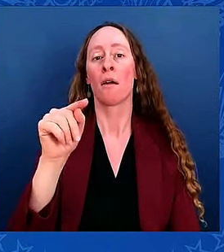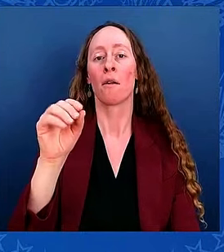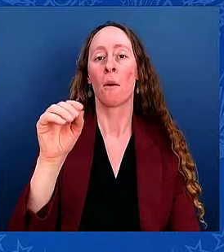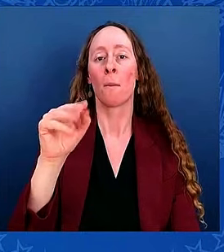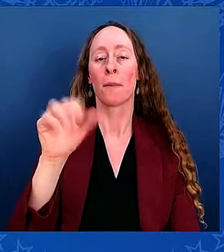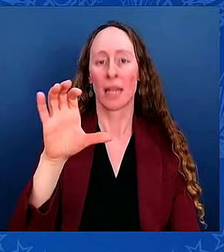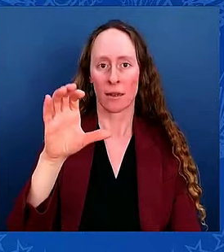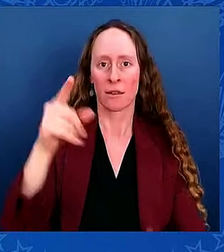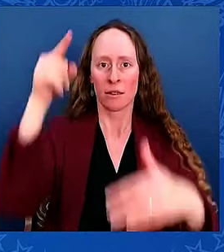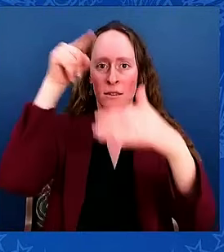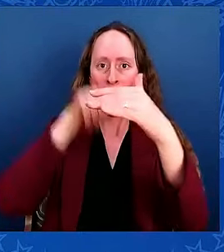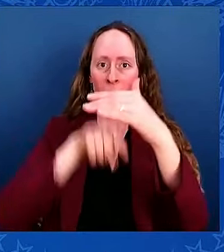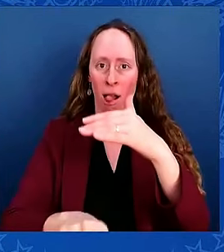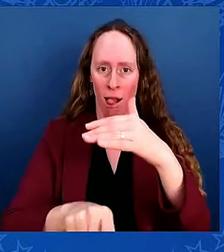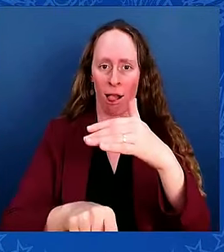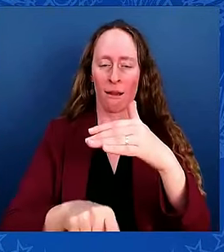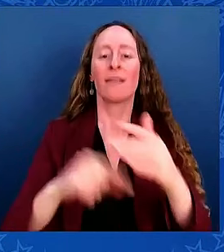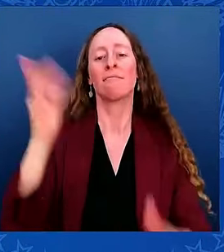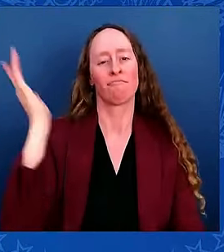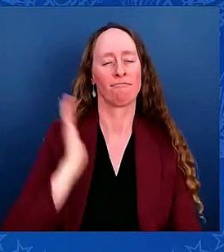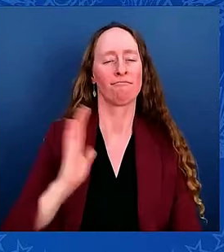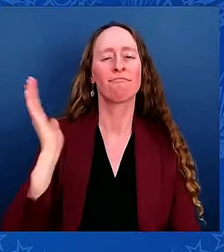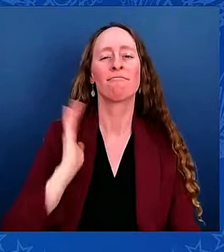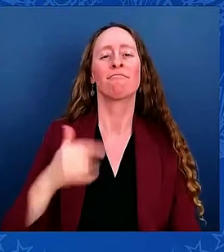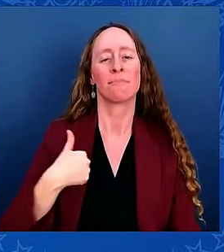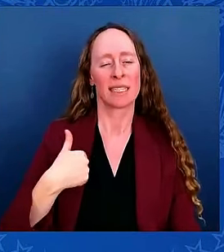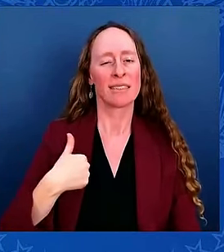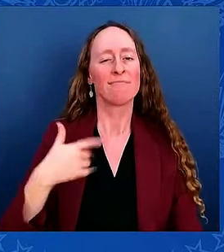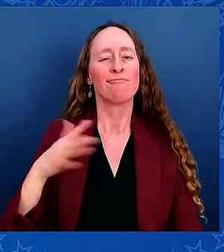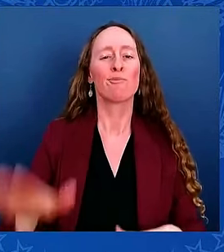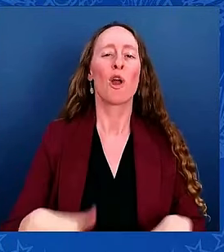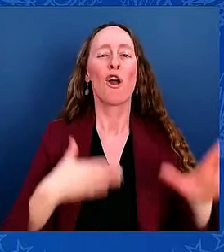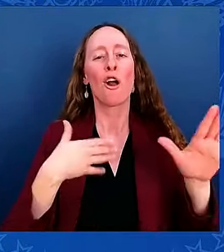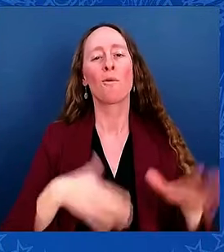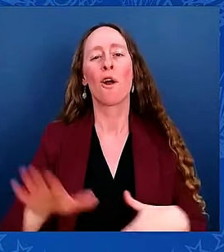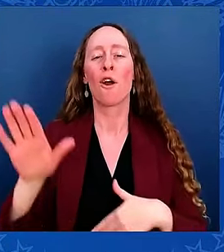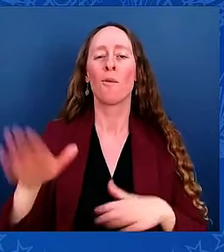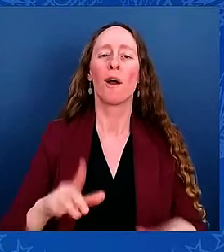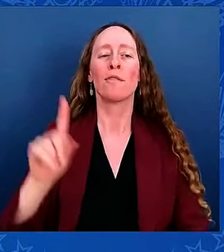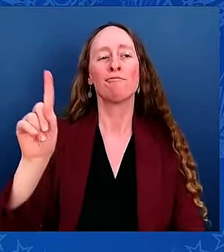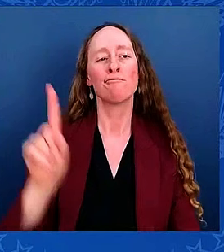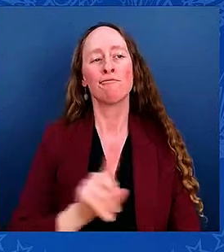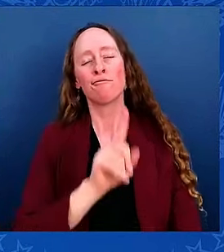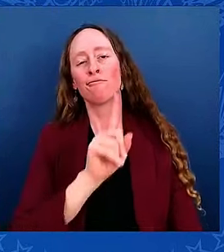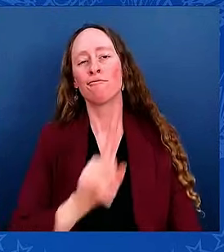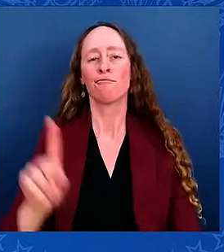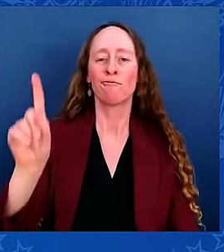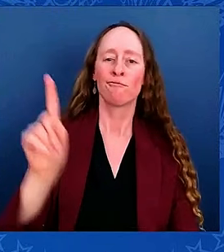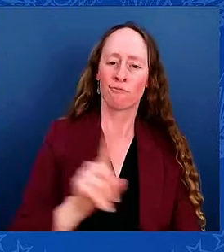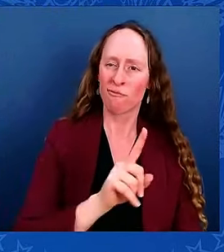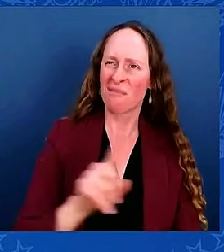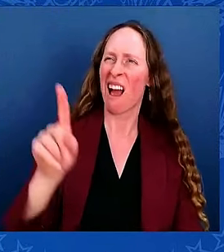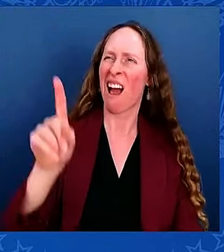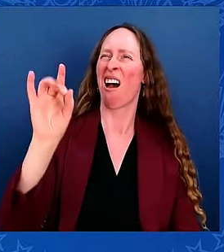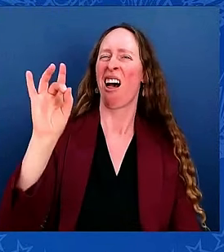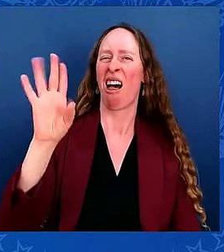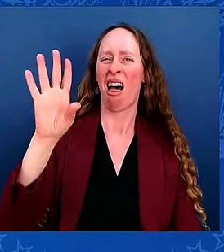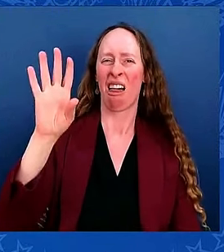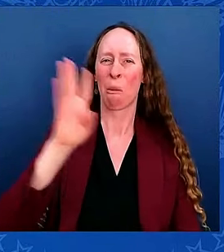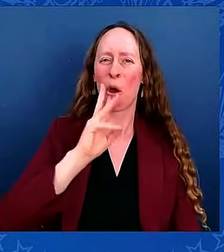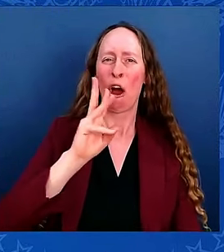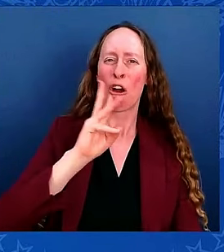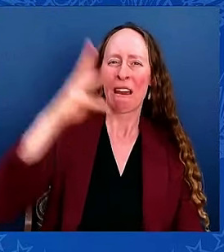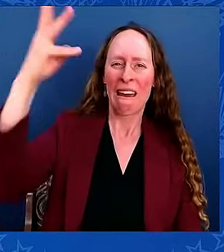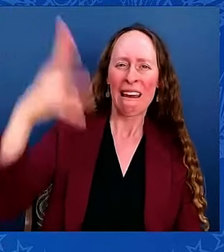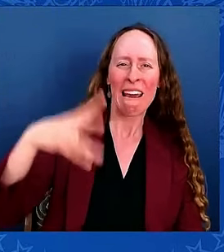Wilmington to Washington. I've walked through it. It's leaking. It needs to be replaced. It's badly needed. Yep. And thanks